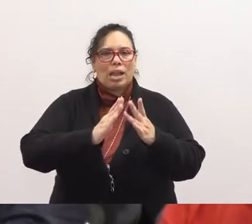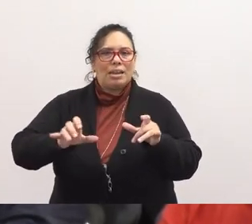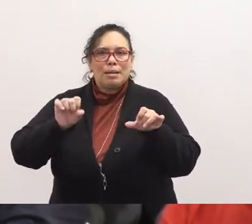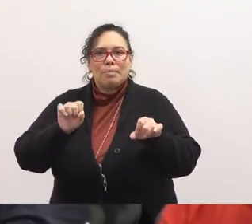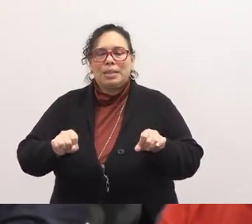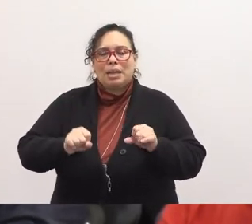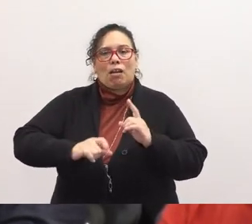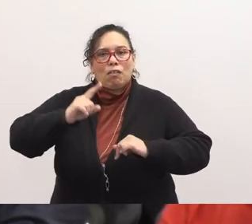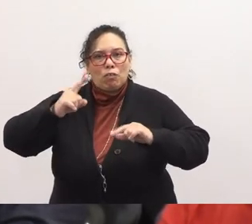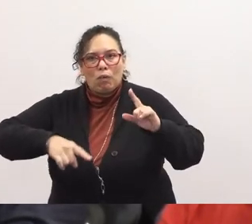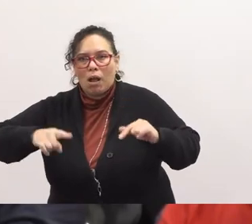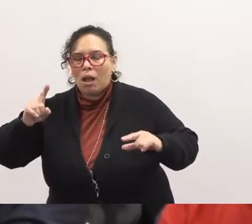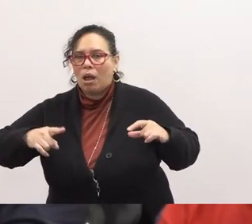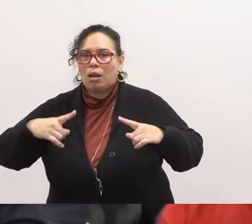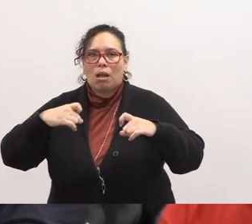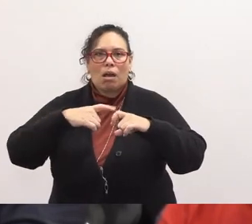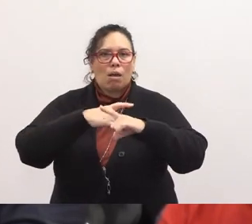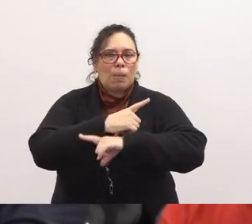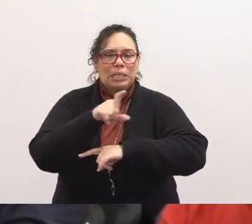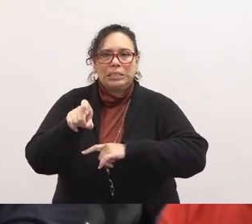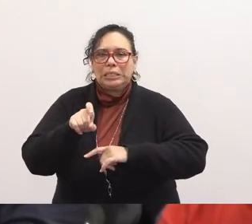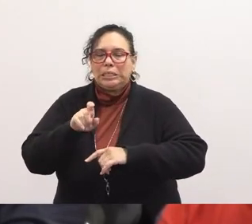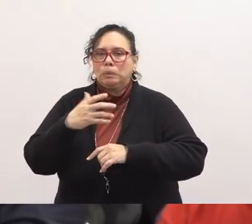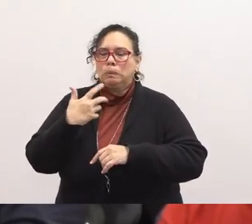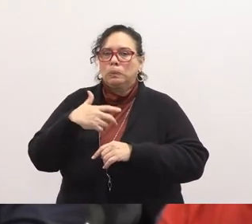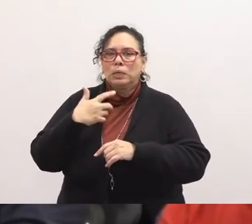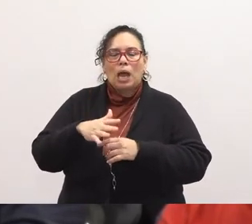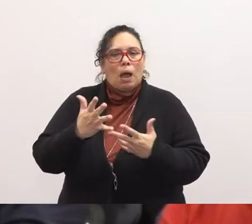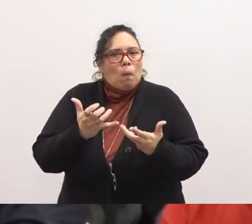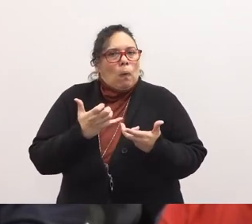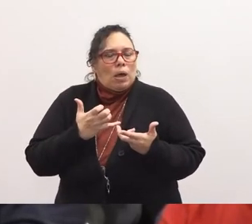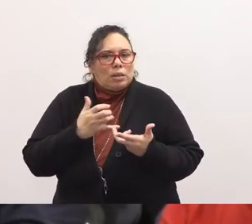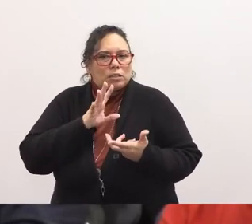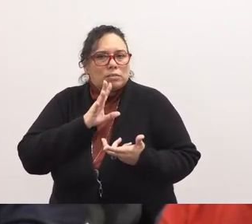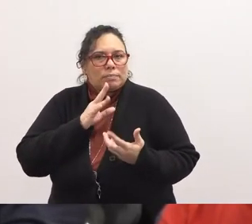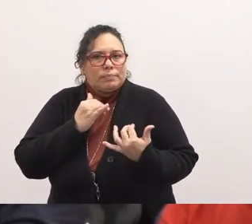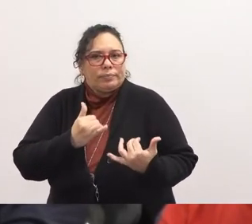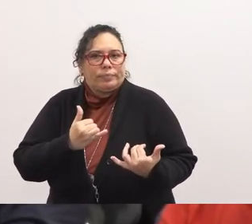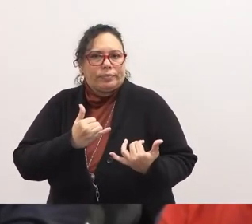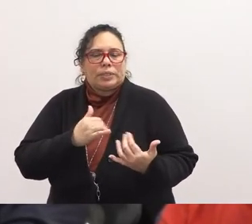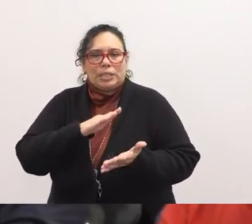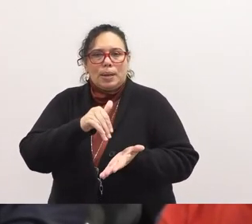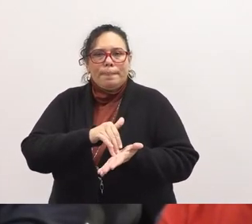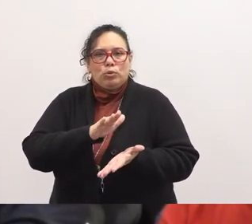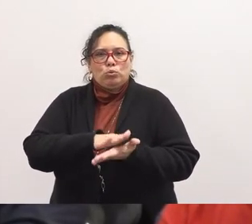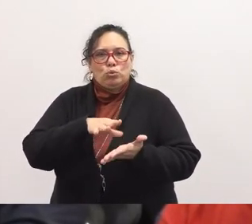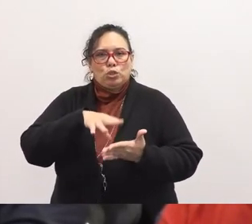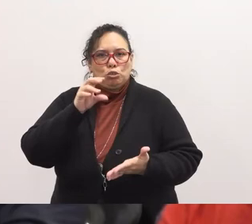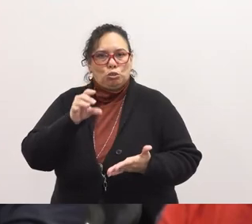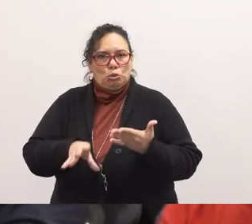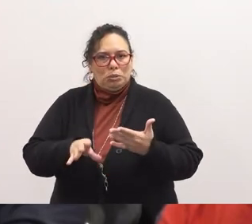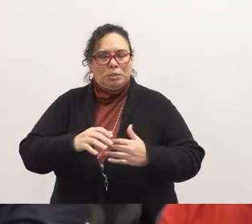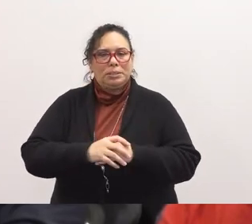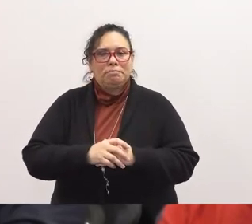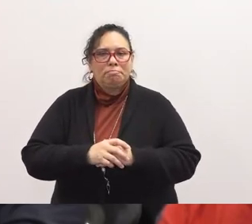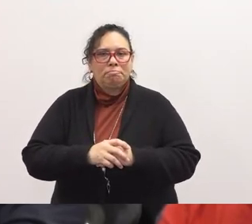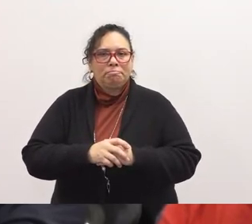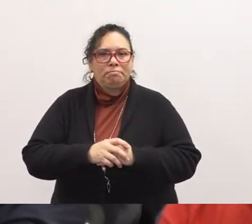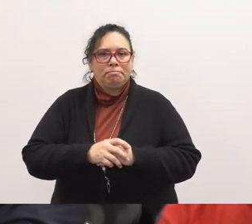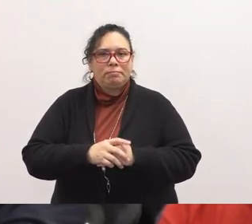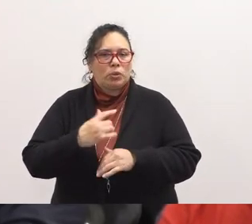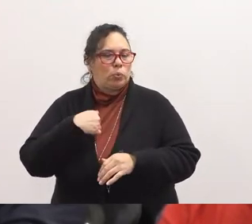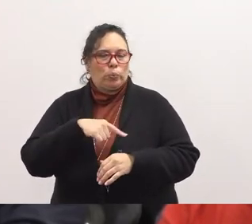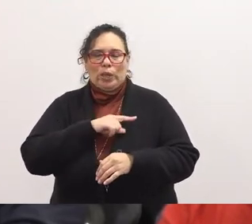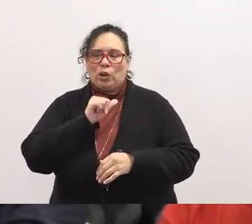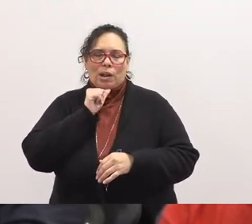a variety of complex needs of their own, I would like to speak today about the current state of our middle school students and teachers in general. We are not